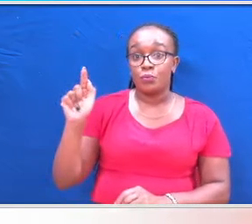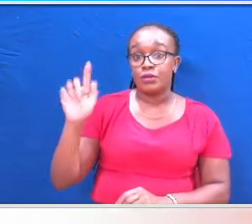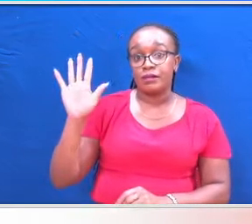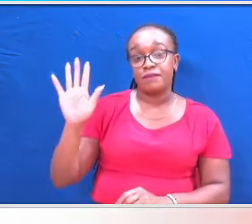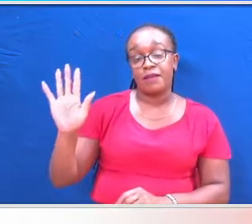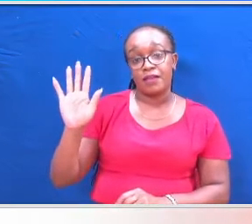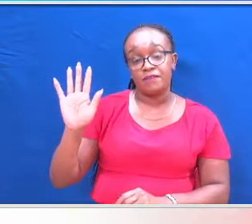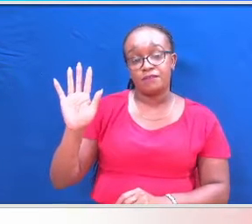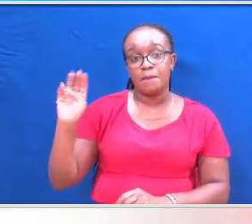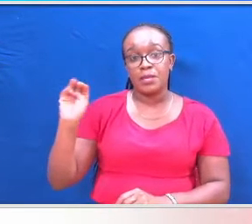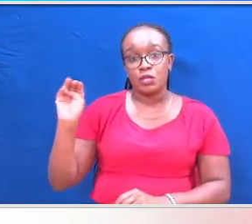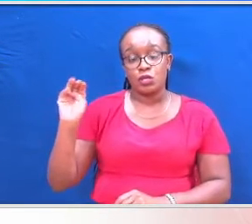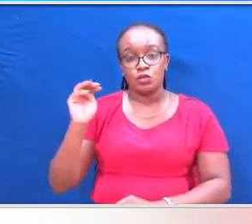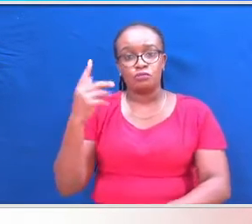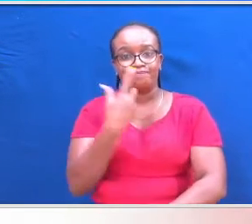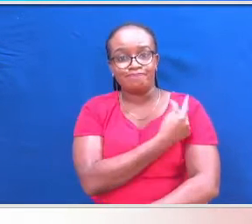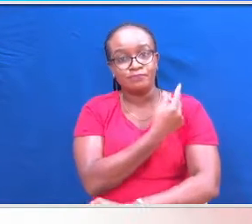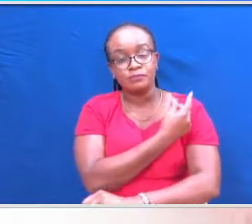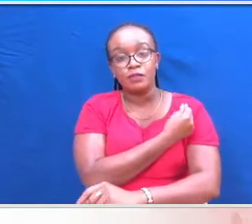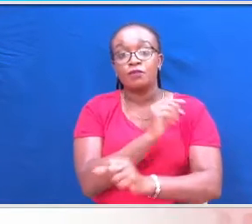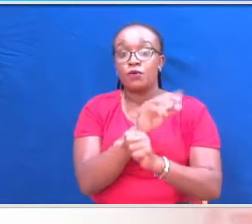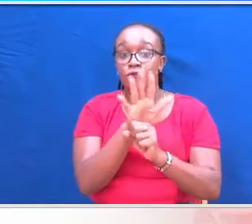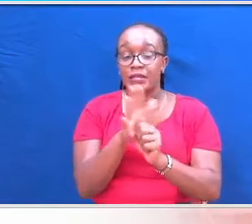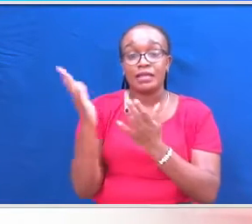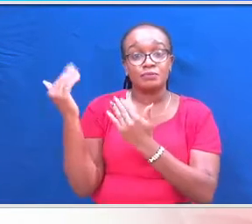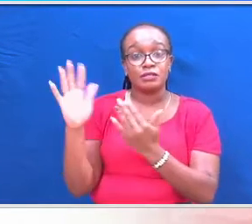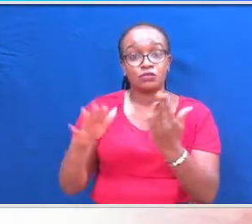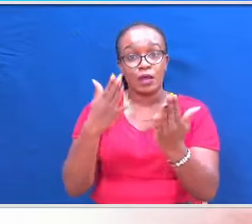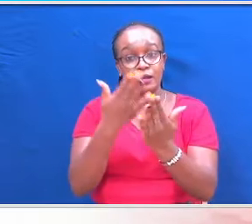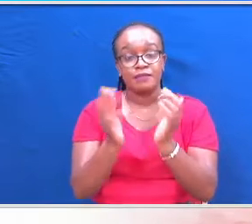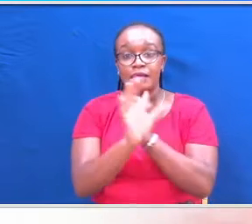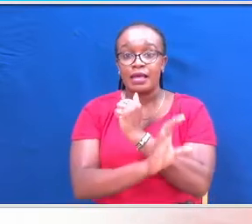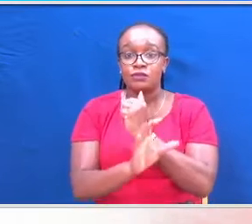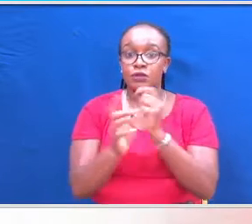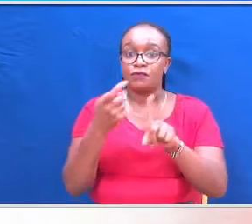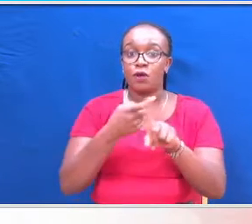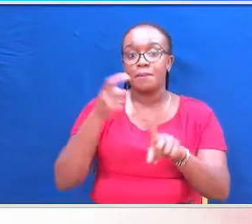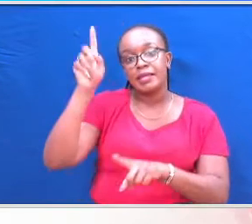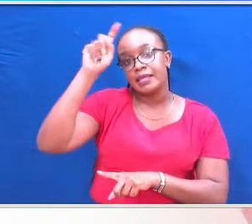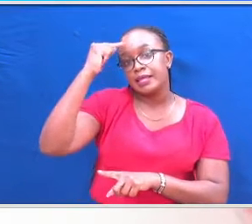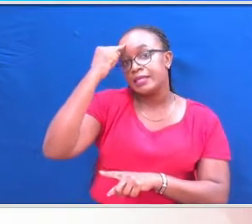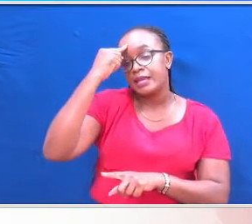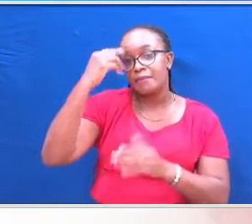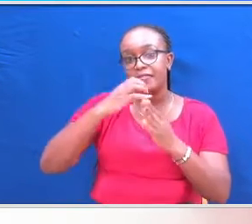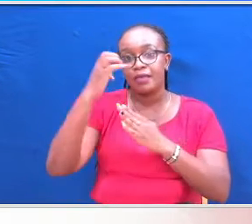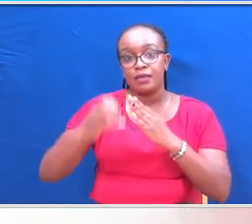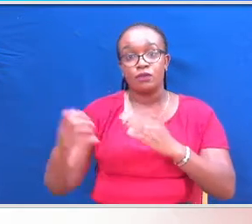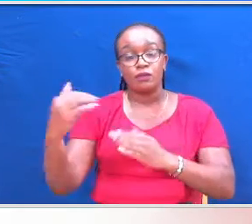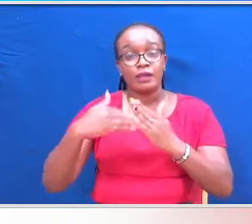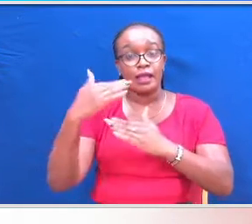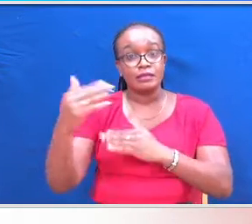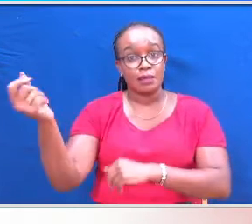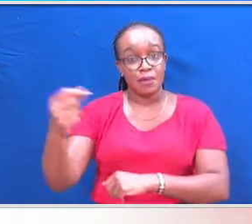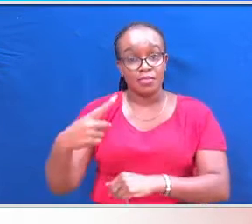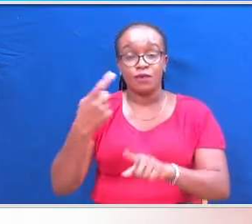Million doses of AstraZeneca vaccine are expected to arrive in the country from India by the end of next month. This is according